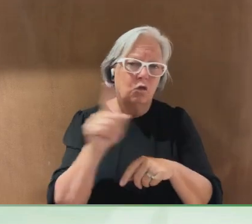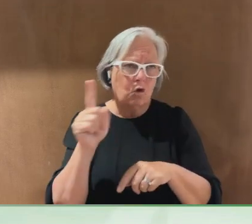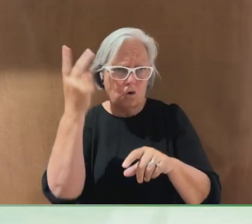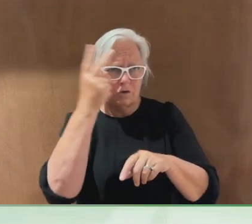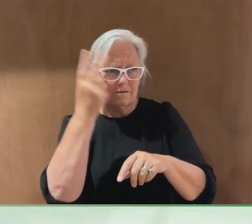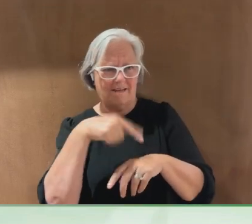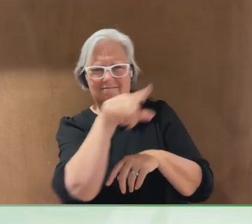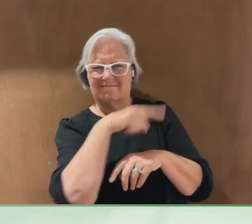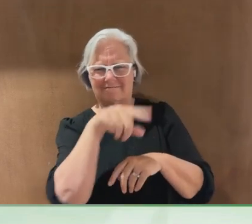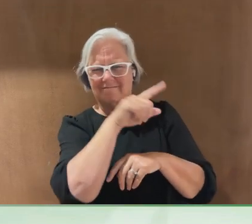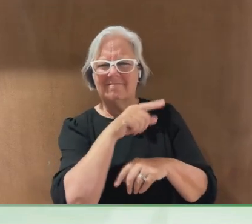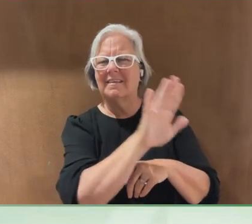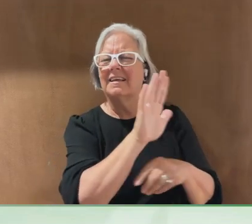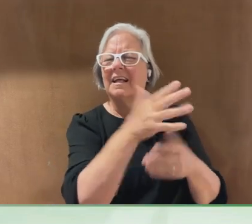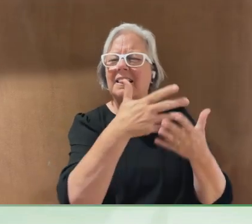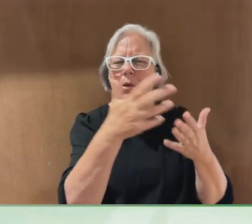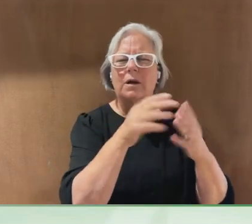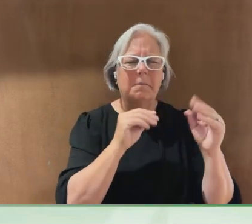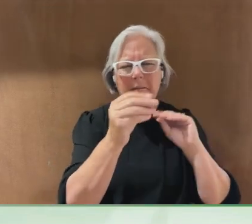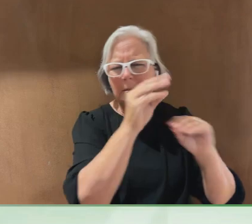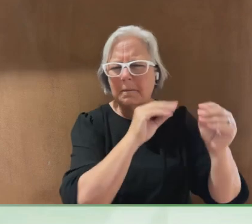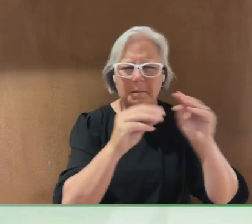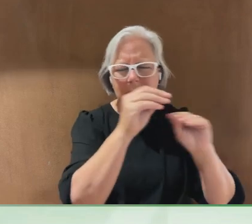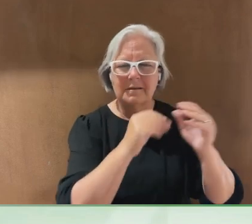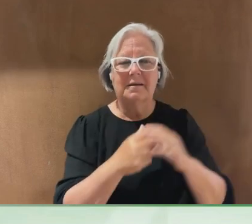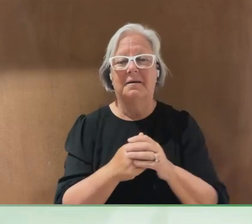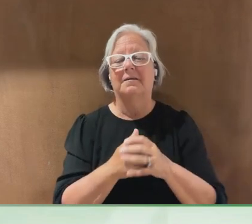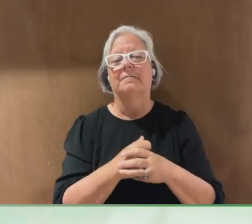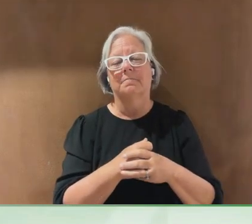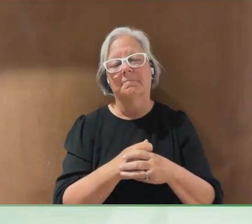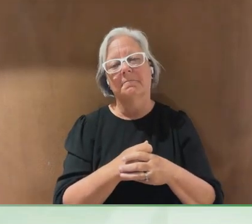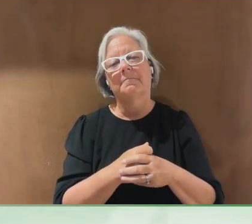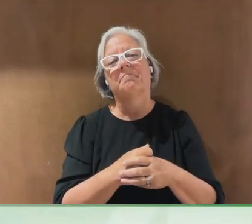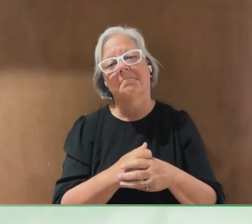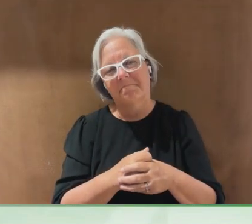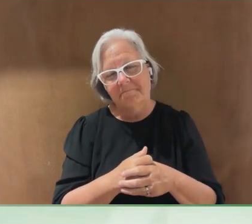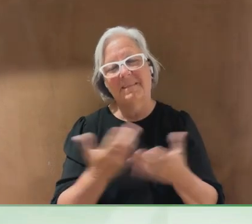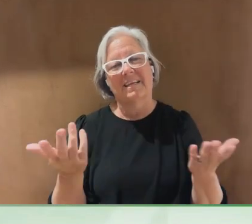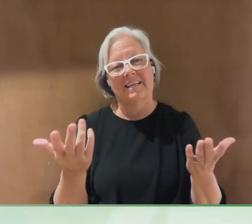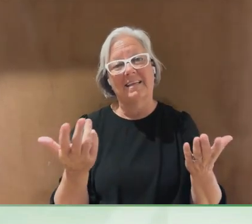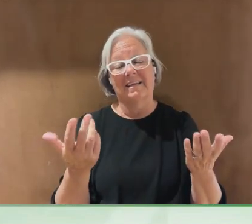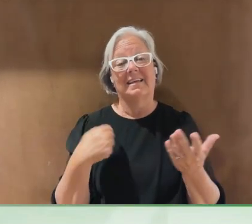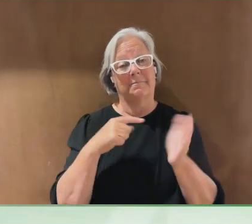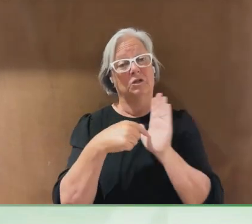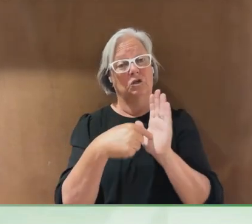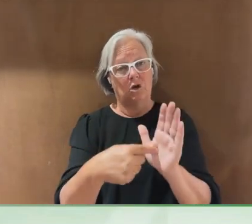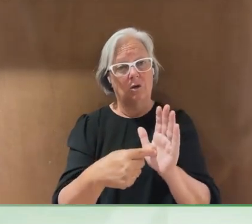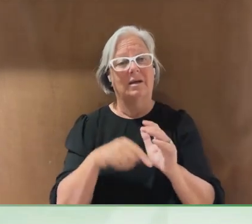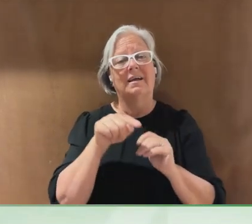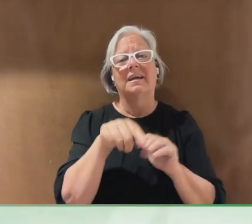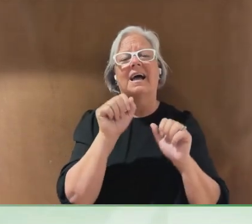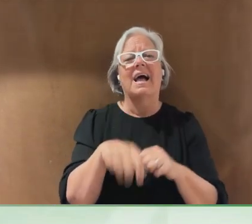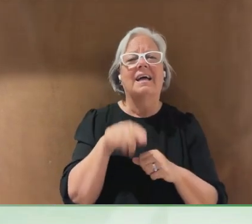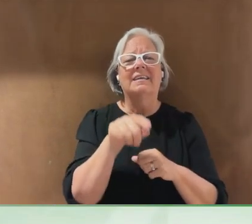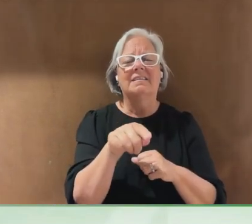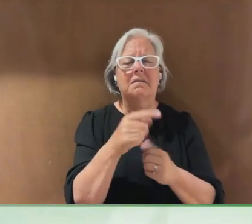quote that on all social media. So the point I'm trying to make is these tools can be subtle, they can be powerful. Of course, as